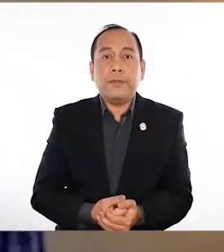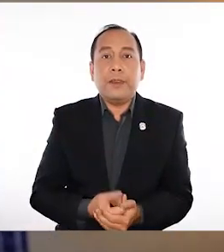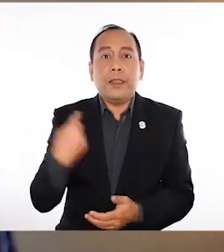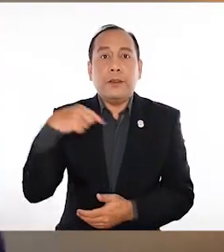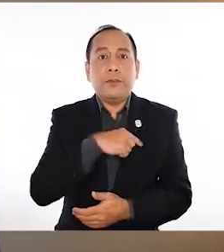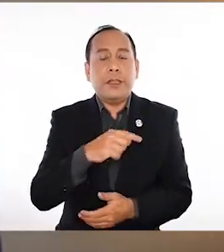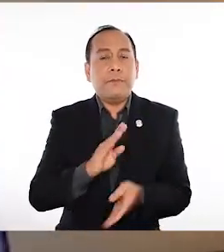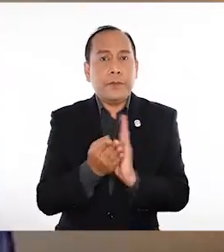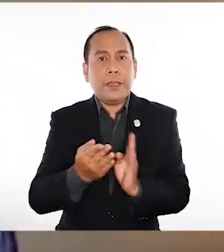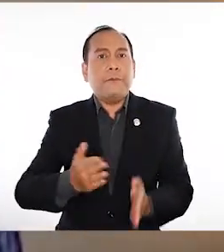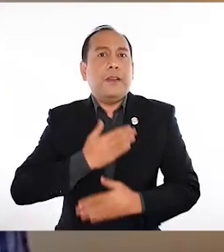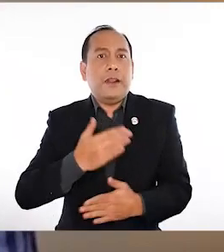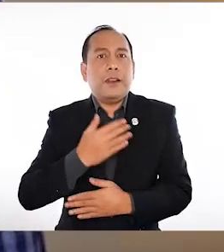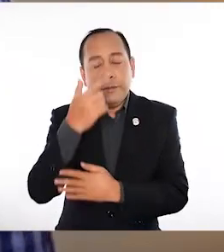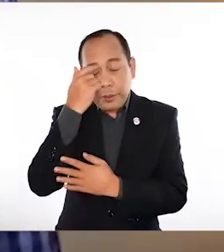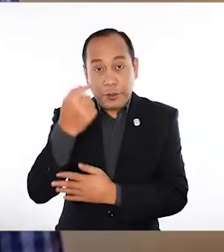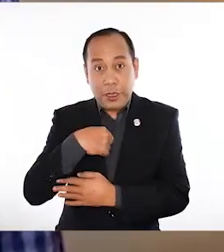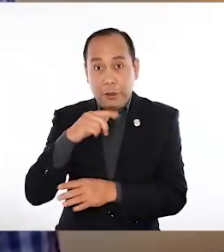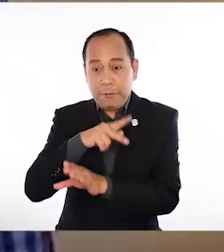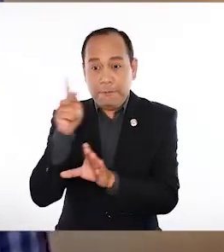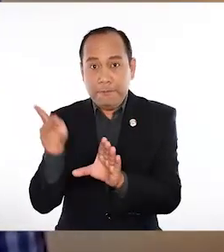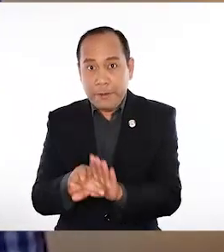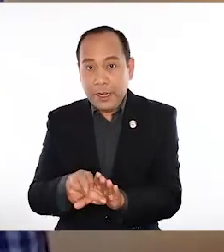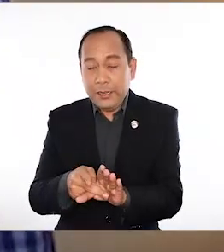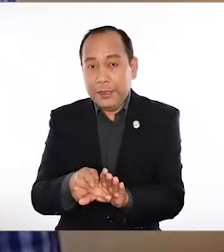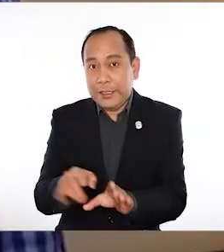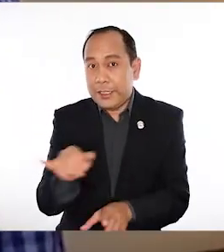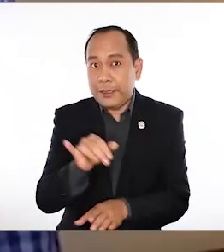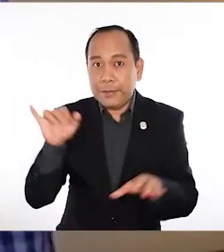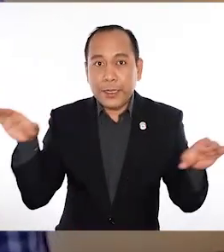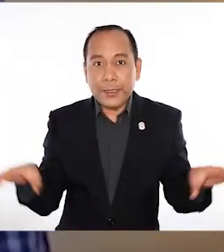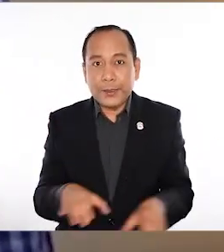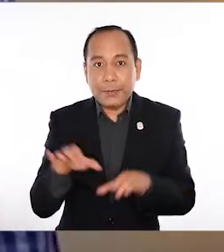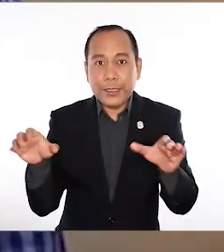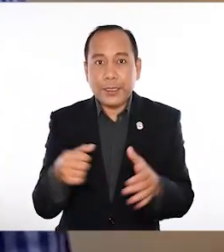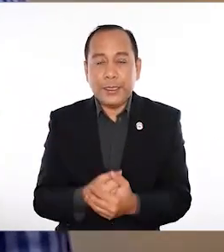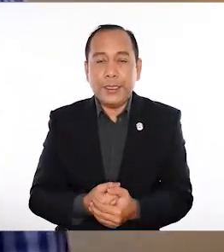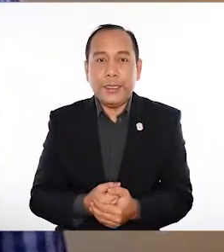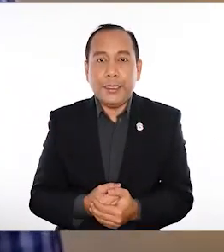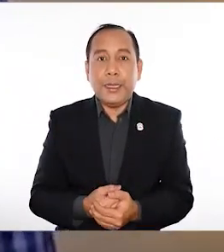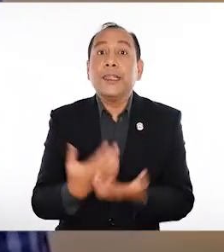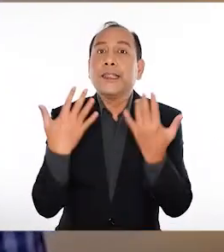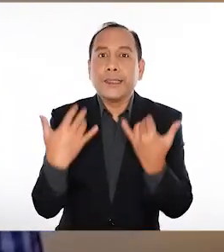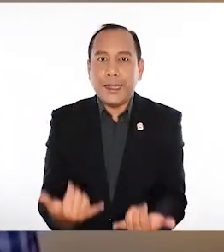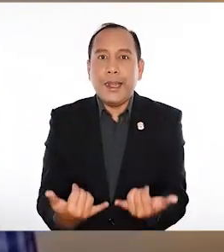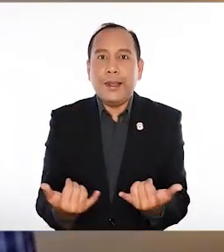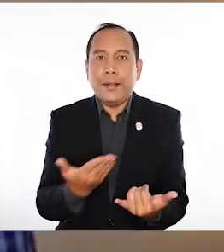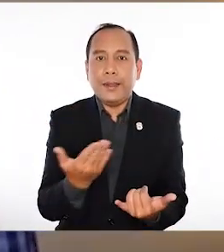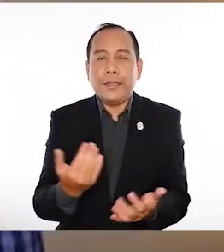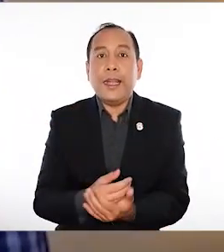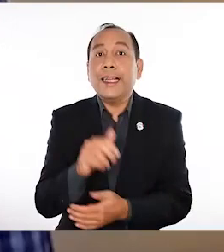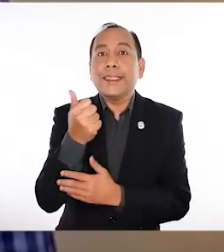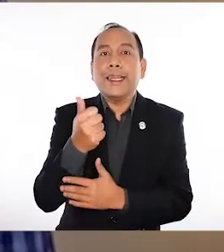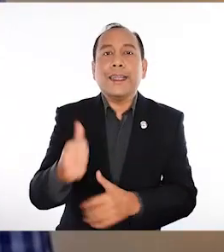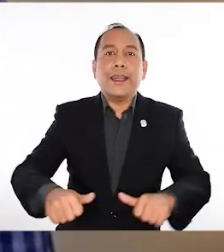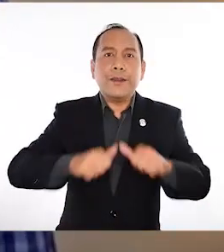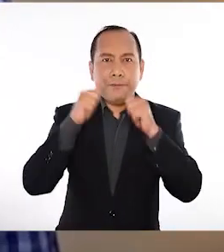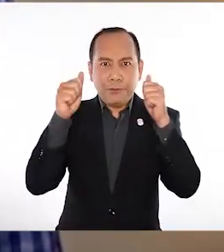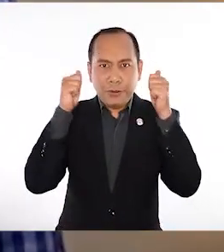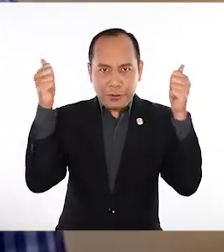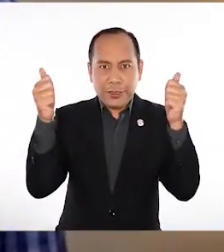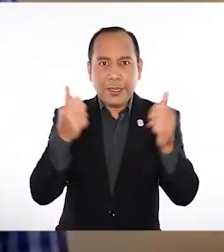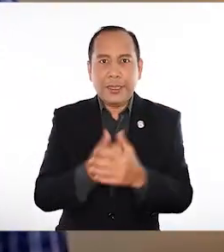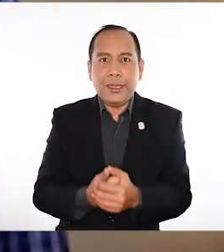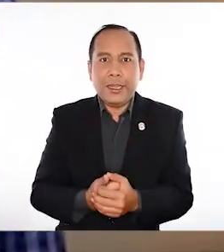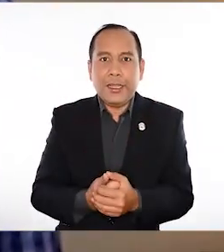po ako dahil sa naging kabahagi po ako ng ganitong aktibidad. Ngayon ay nasa 10th anniversary na pong